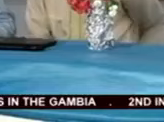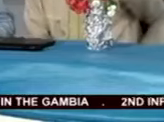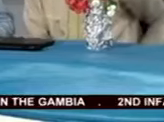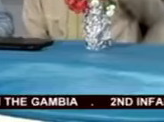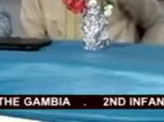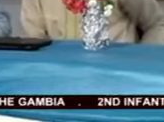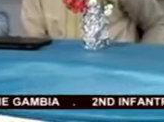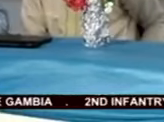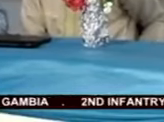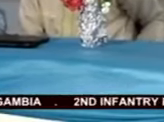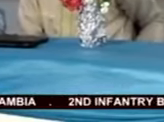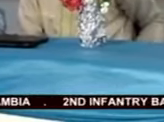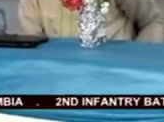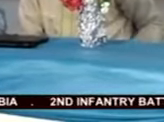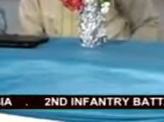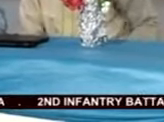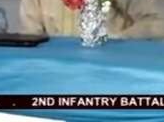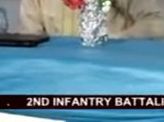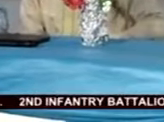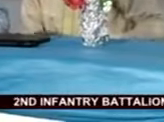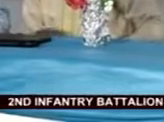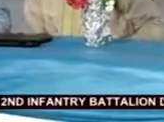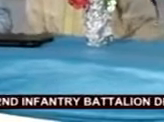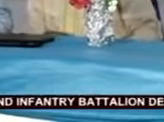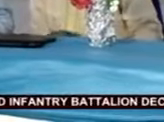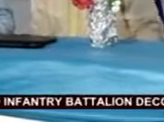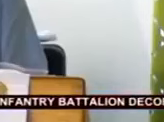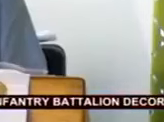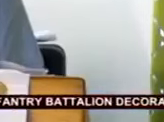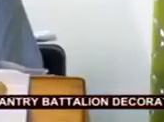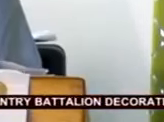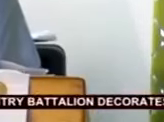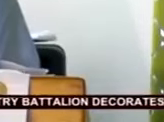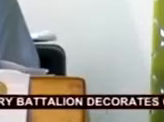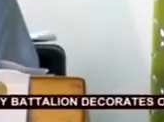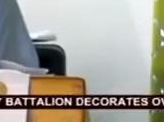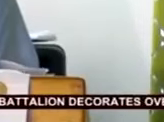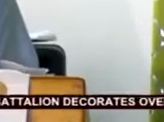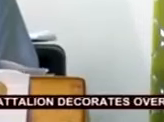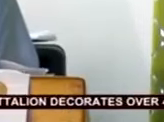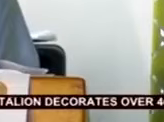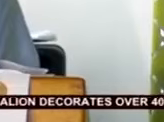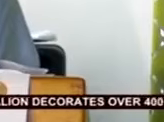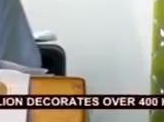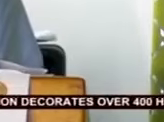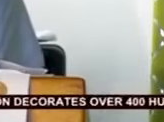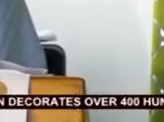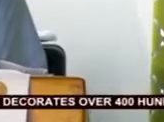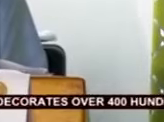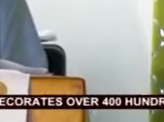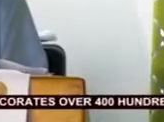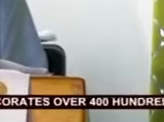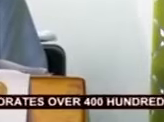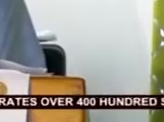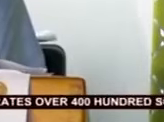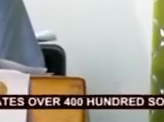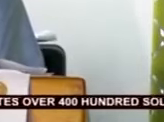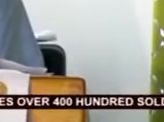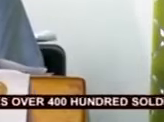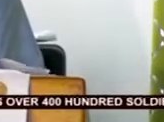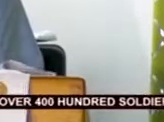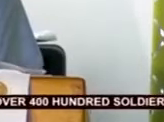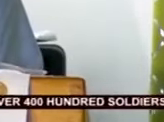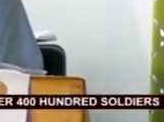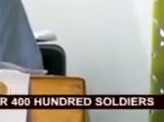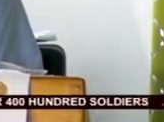jama mume bela momo bijam anata tentoro fanan kere kere jawel ye bake bake bake ila loda nyima min yalonko